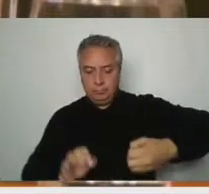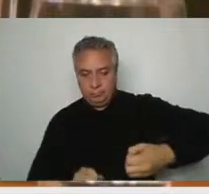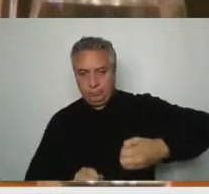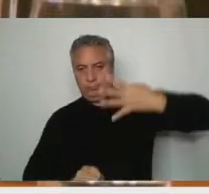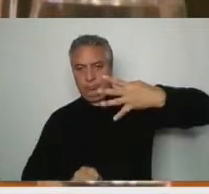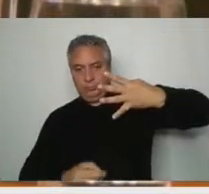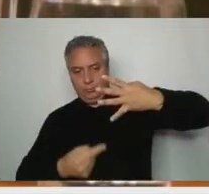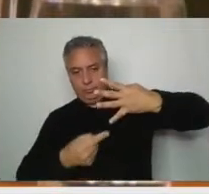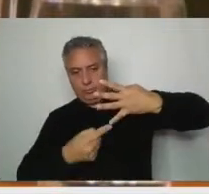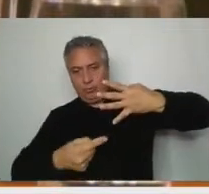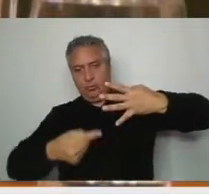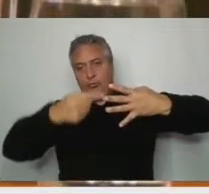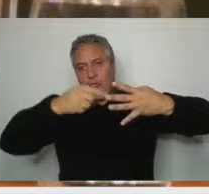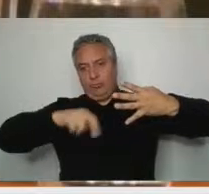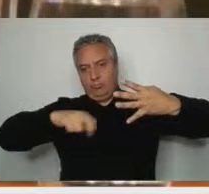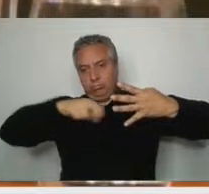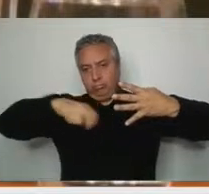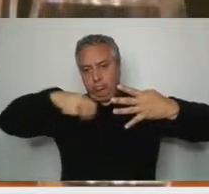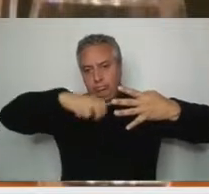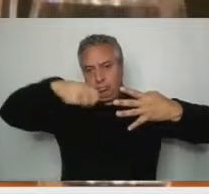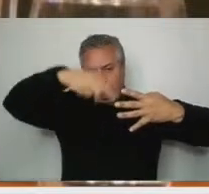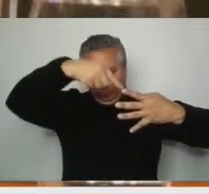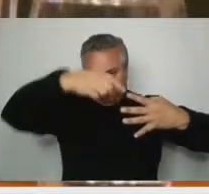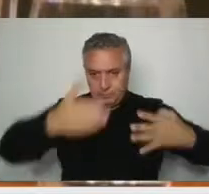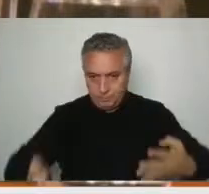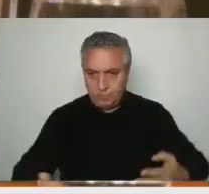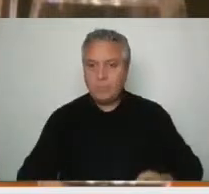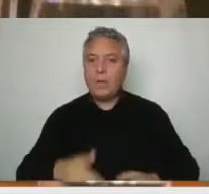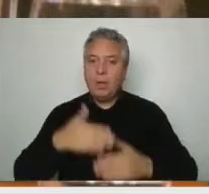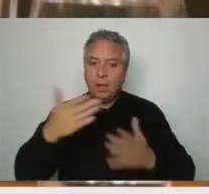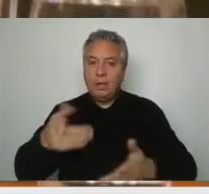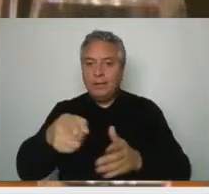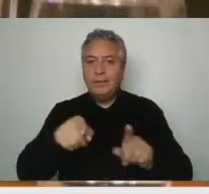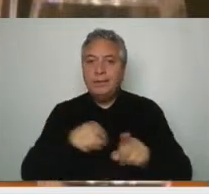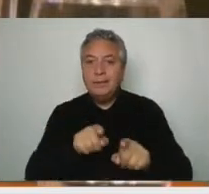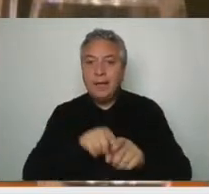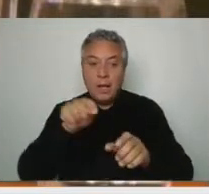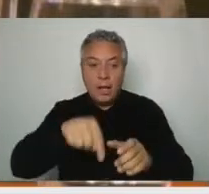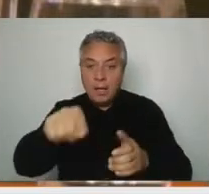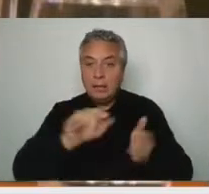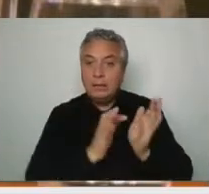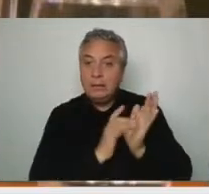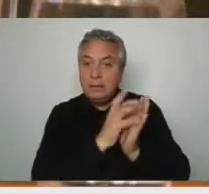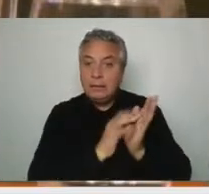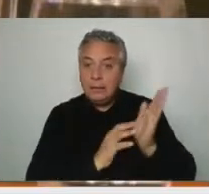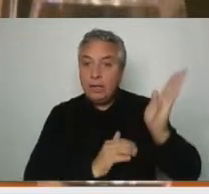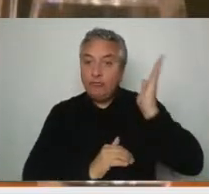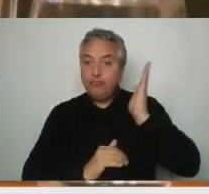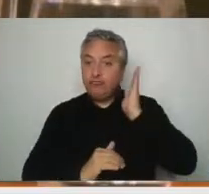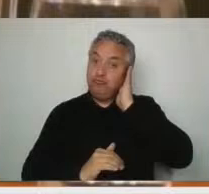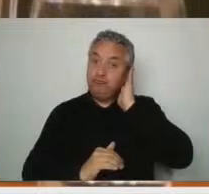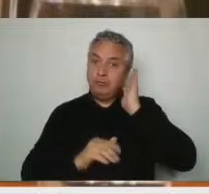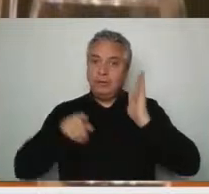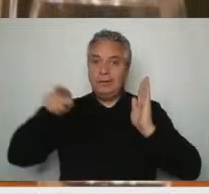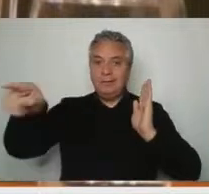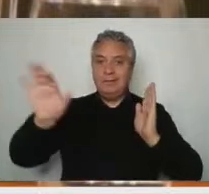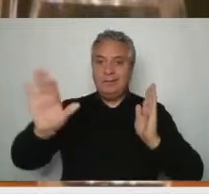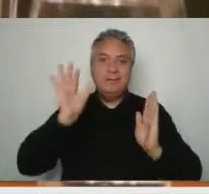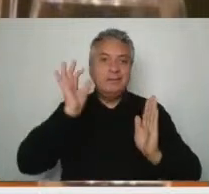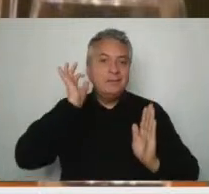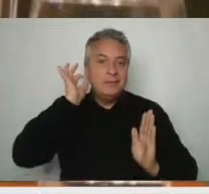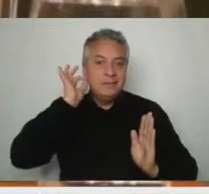4th floor in the Fine Silver room. Also, someone left a cell phone in the women's